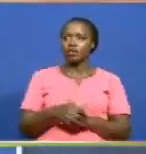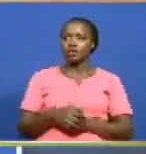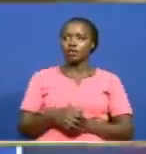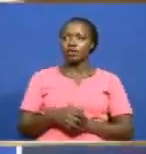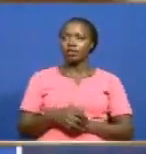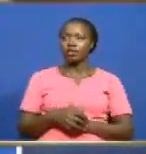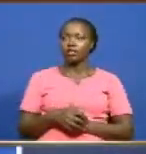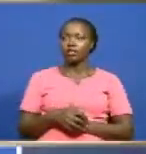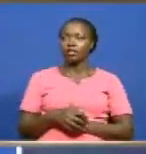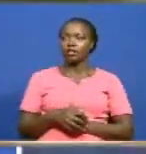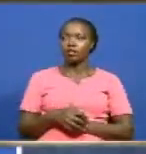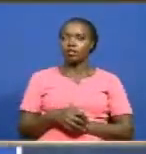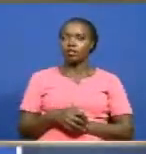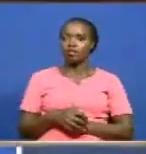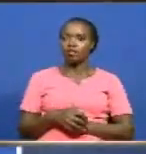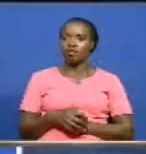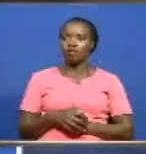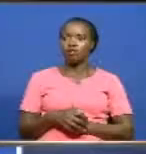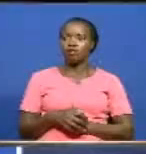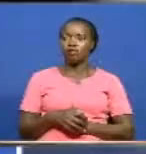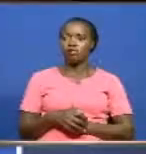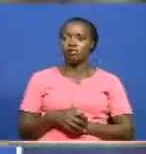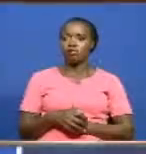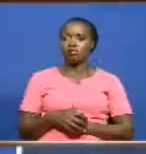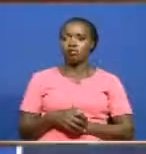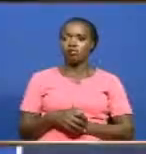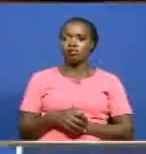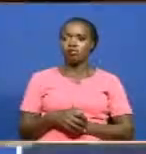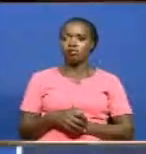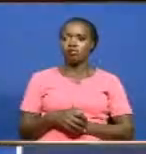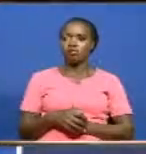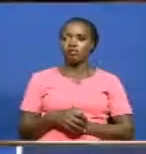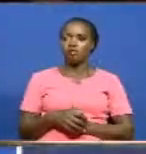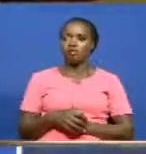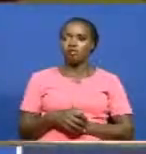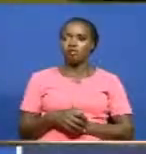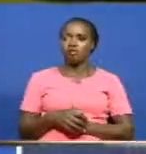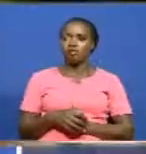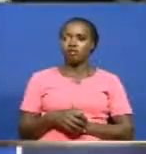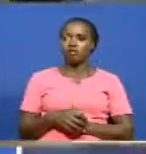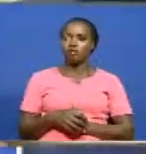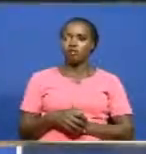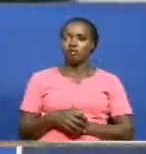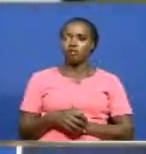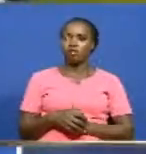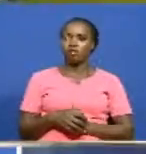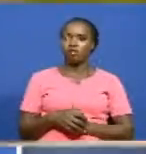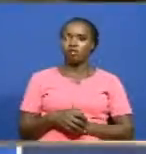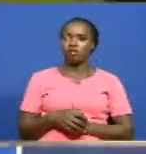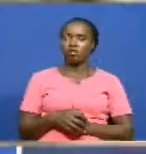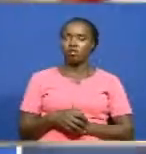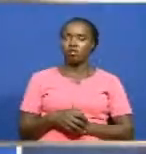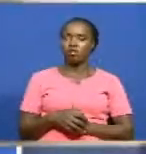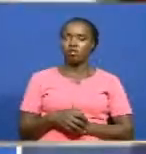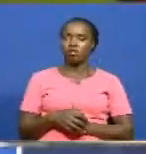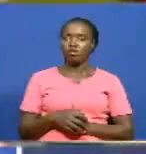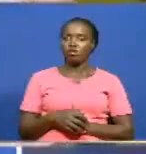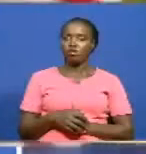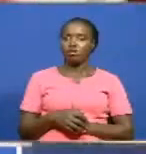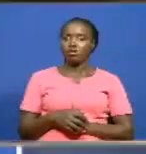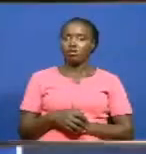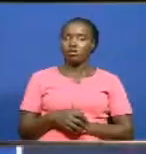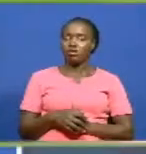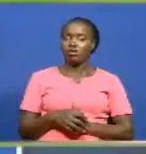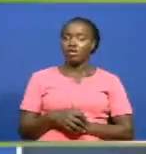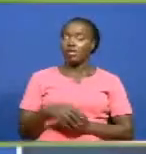of the net. Ferjani Sassi, the Tunisian's done it. What a brilliant goal. Aidha, Mostafa Mohammed